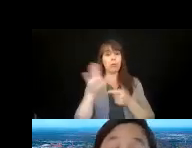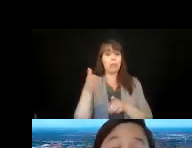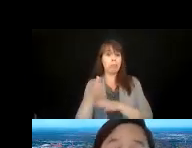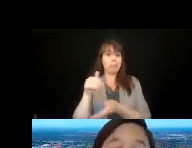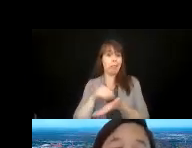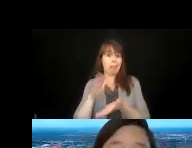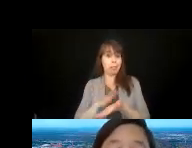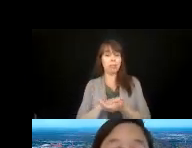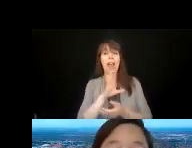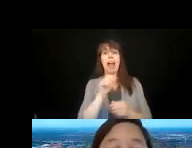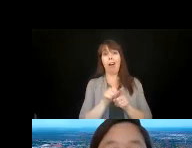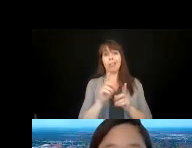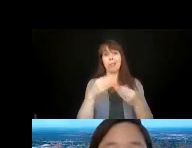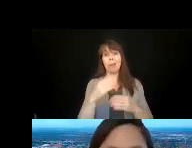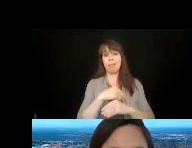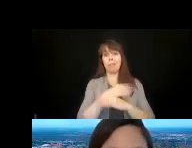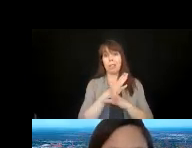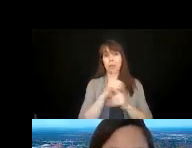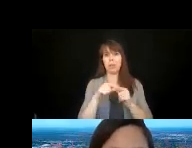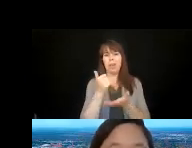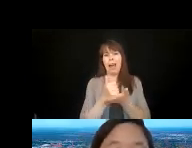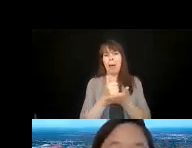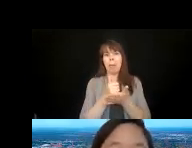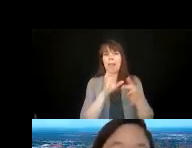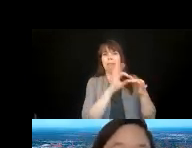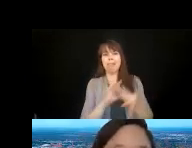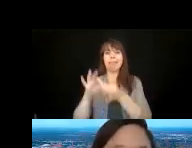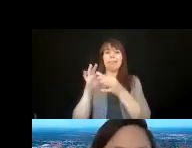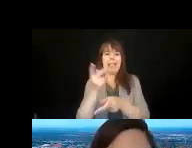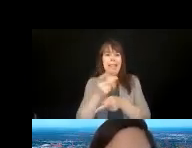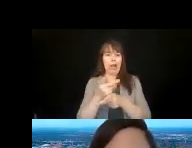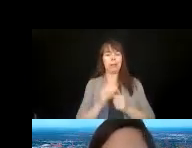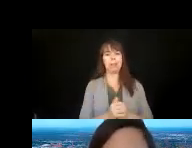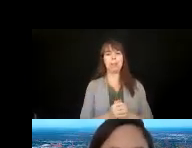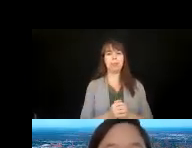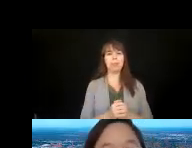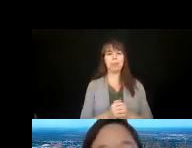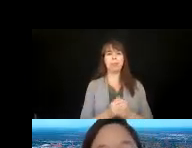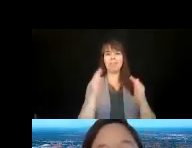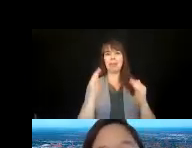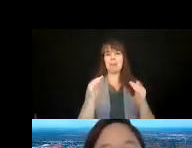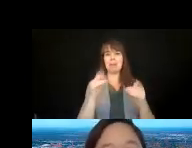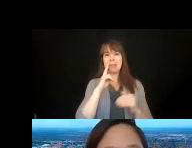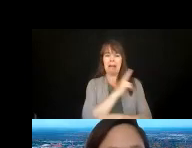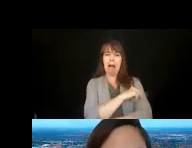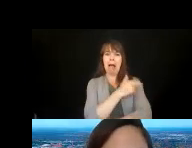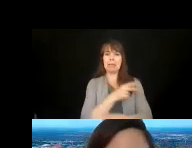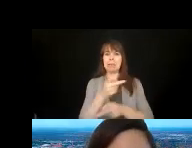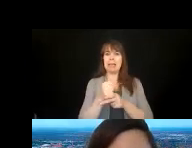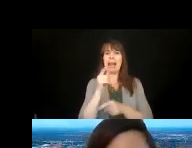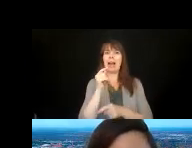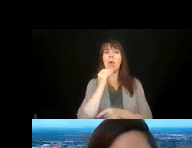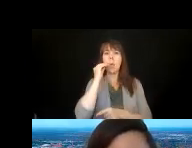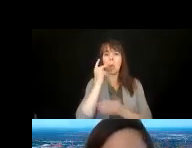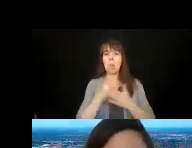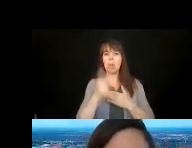provide virtual visits as well to help bridge that time period. And then lastly, at the bottom is our hospital care at home program. And